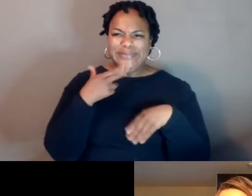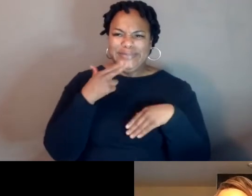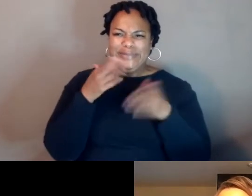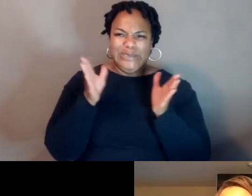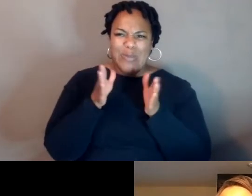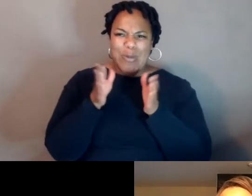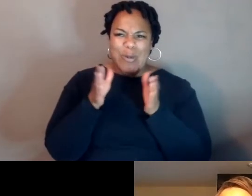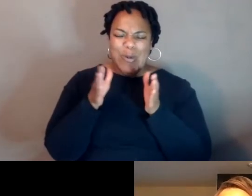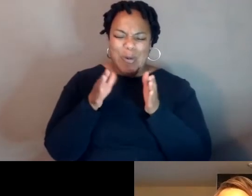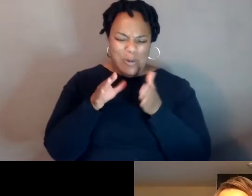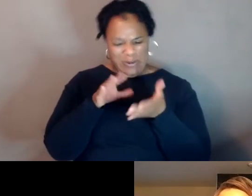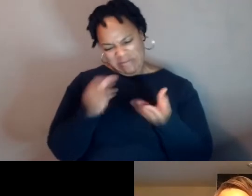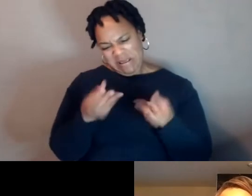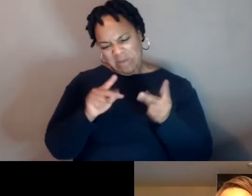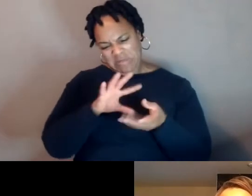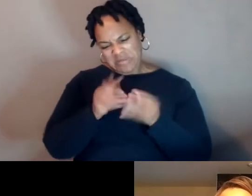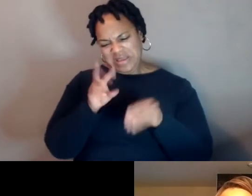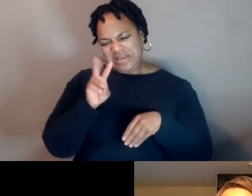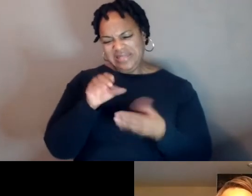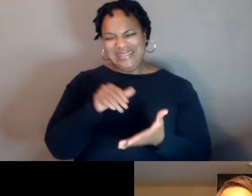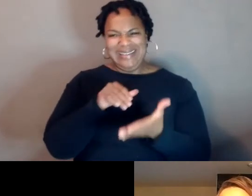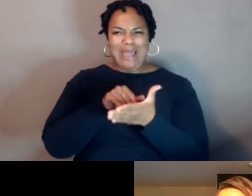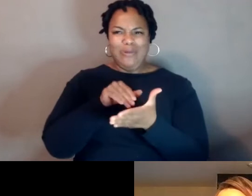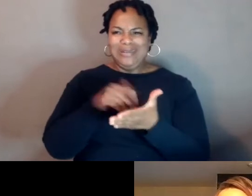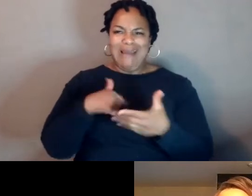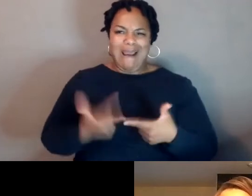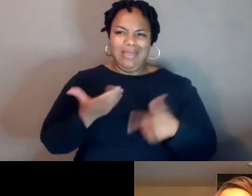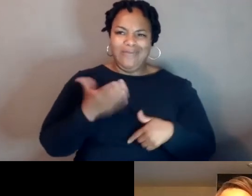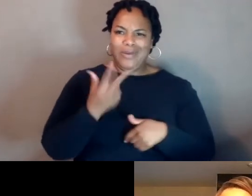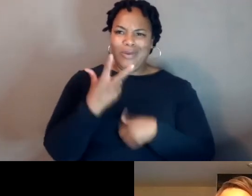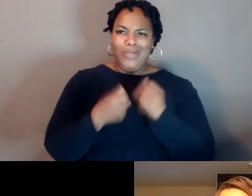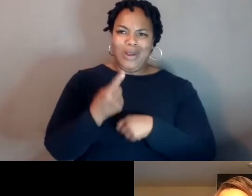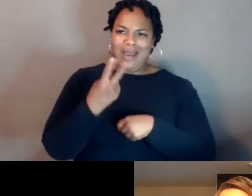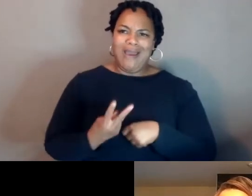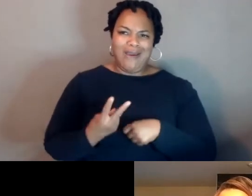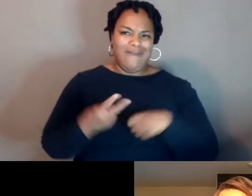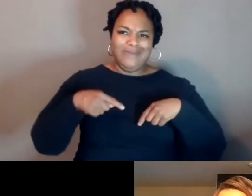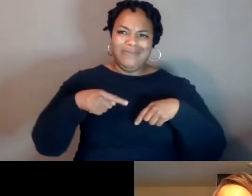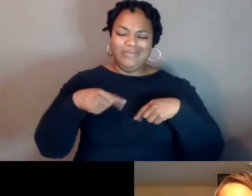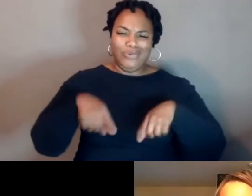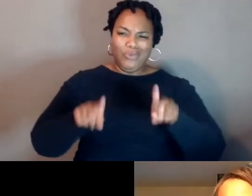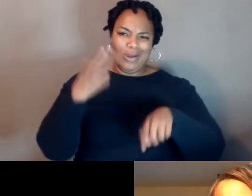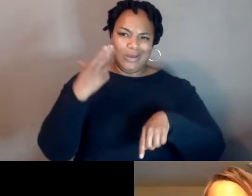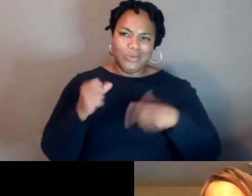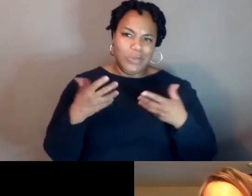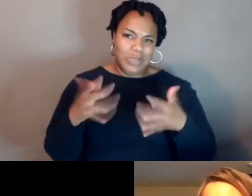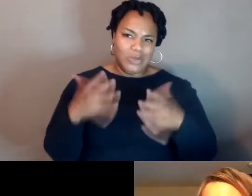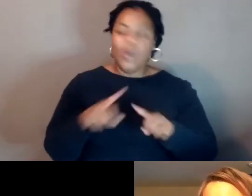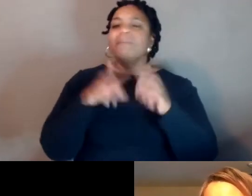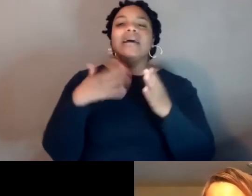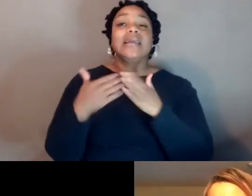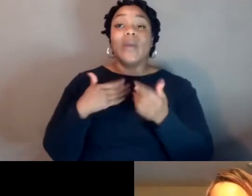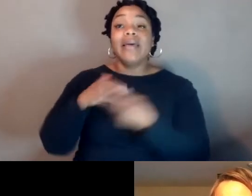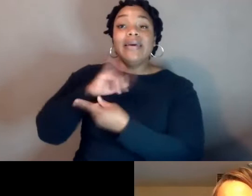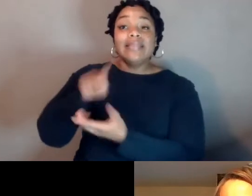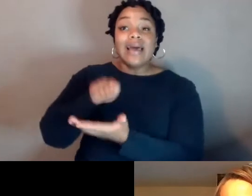high school. But I was unfamiliar, and I was in grad school working